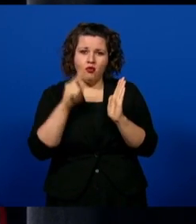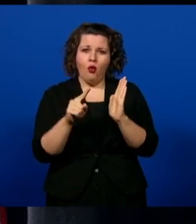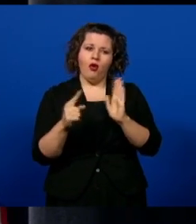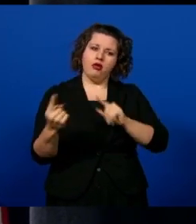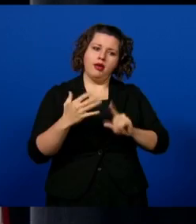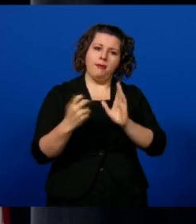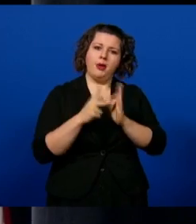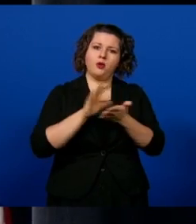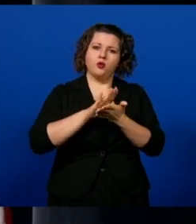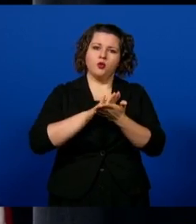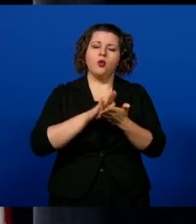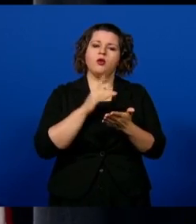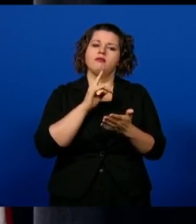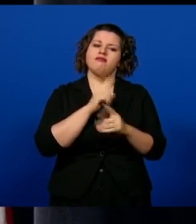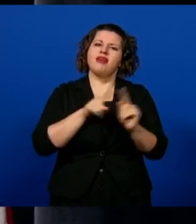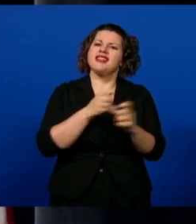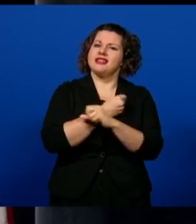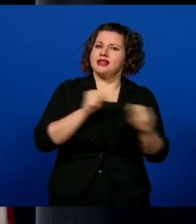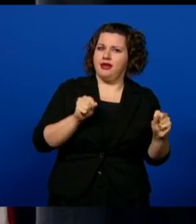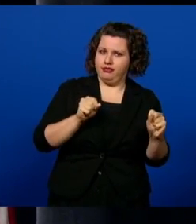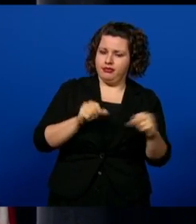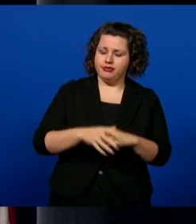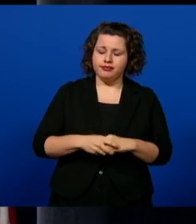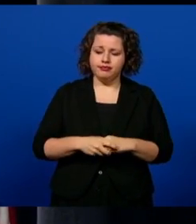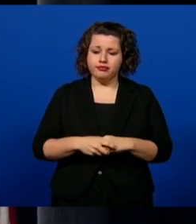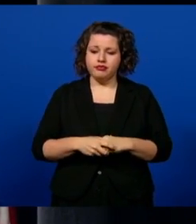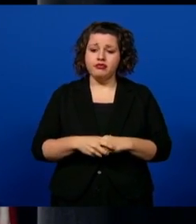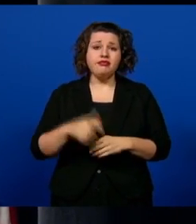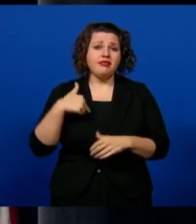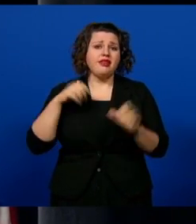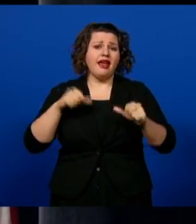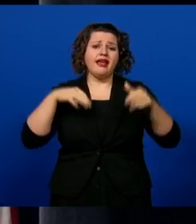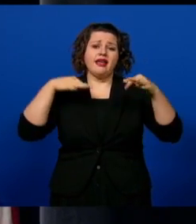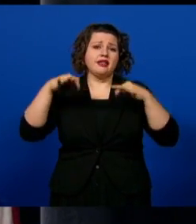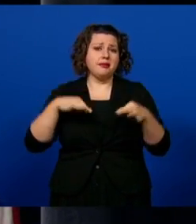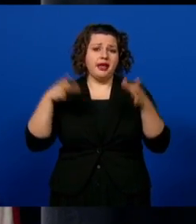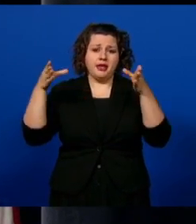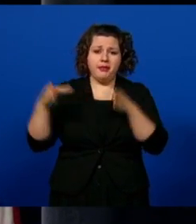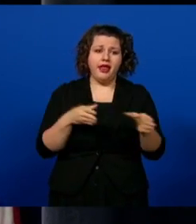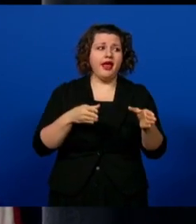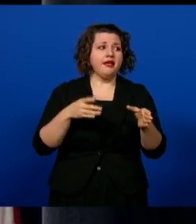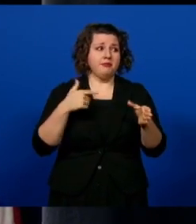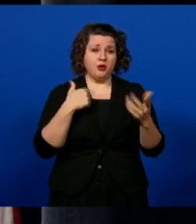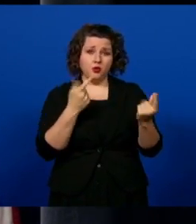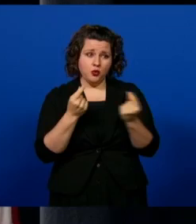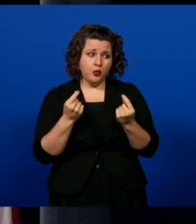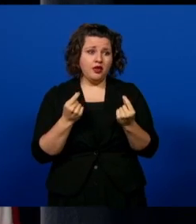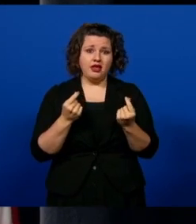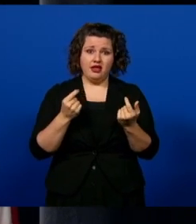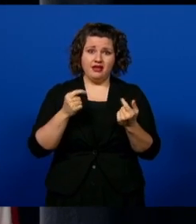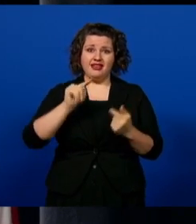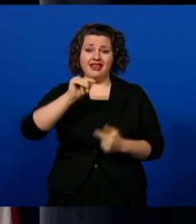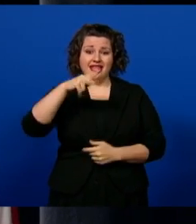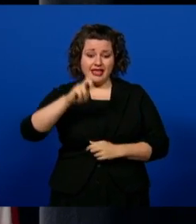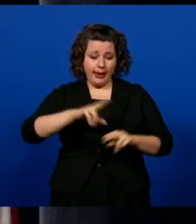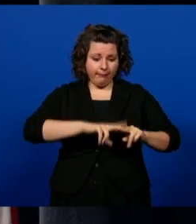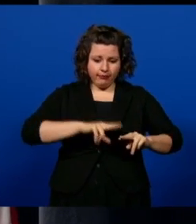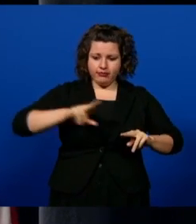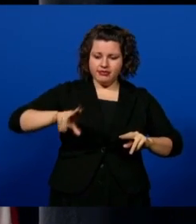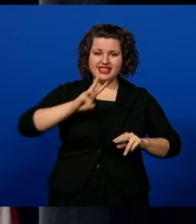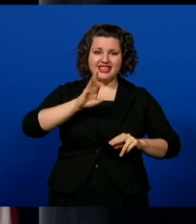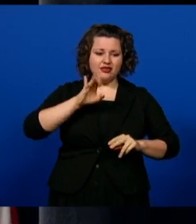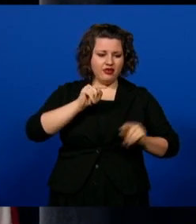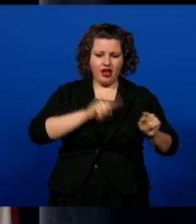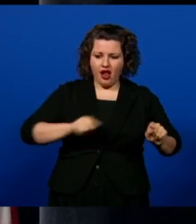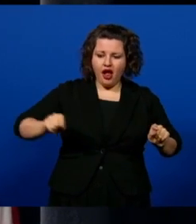way. And I can tell you all about our plans and the things that I'm doing, the tape that I'm putting on the floor, but I think what's most important is that